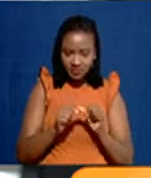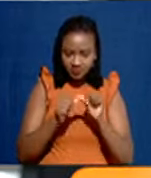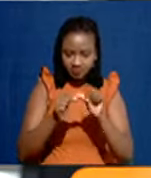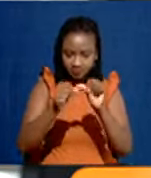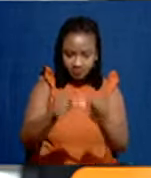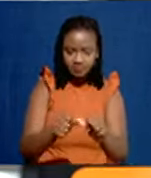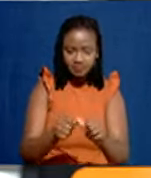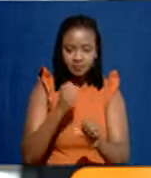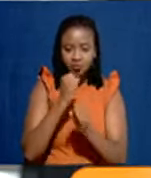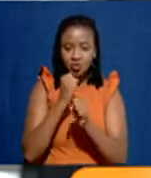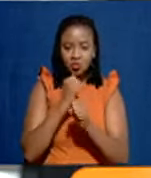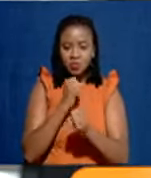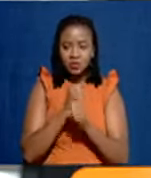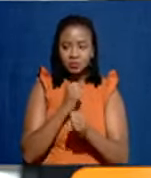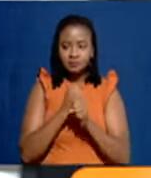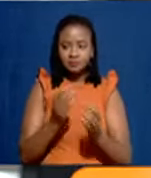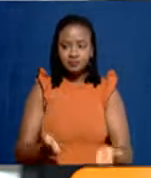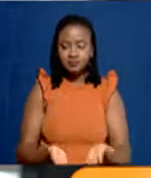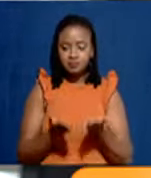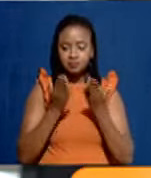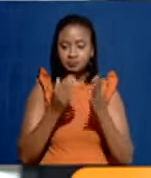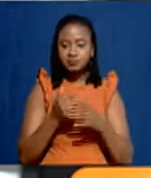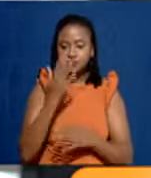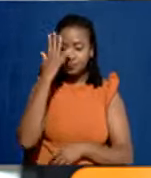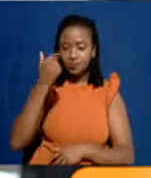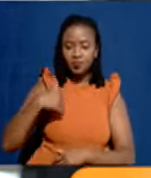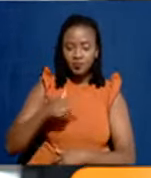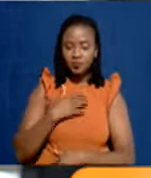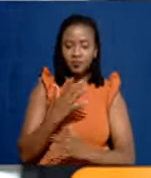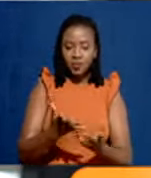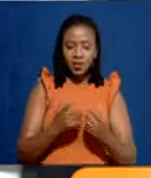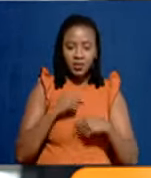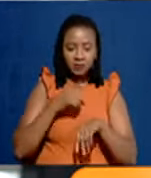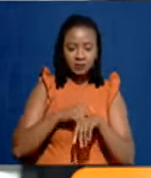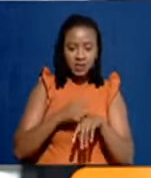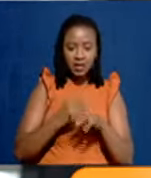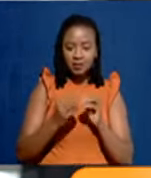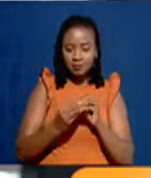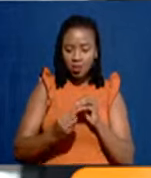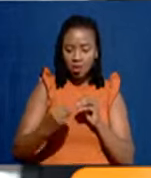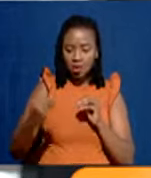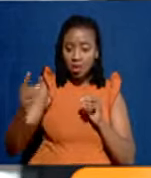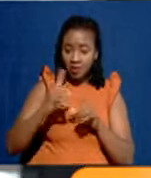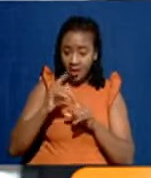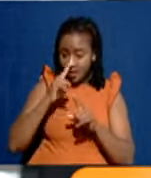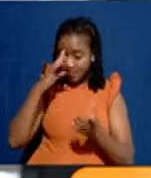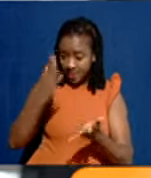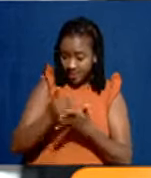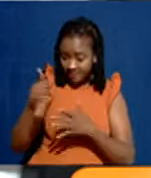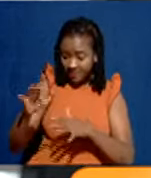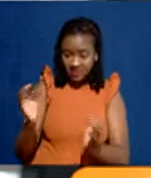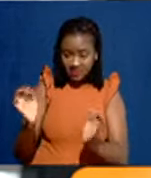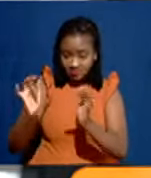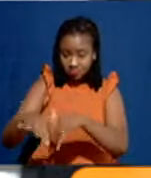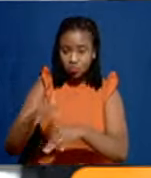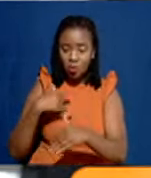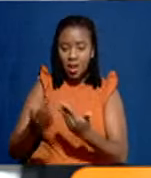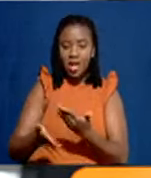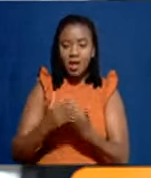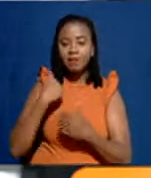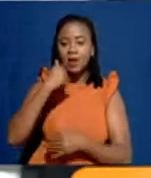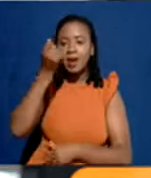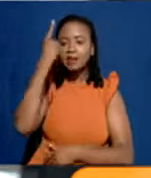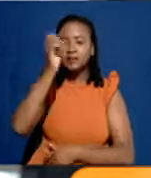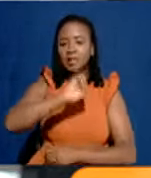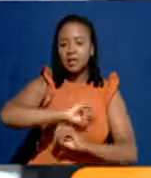journey, because looking ahead, we have a long way to go. And I believe this summit will set the tune for future and will also